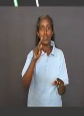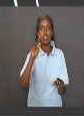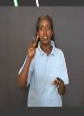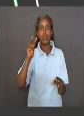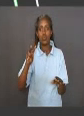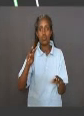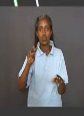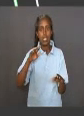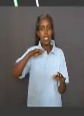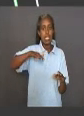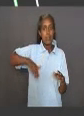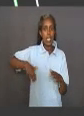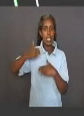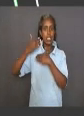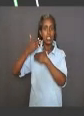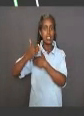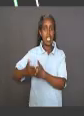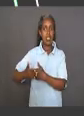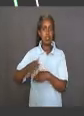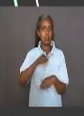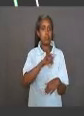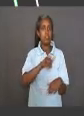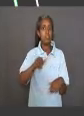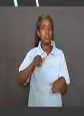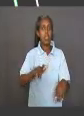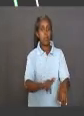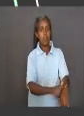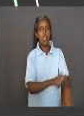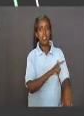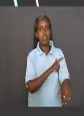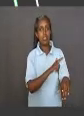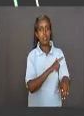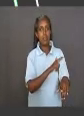two remaining sides is the same length.